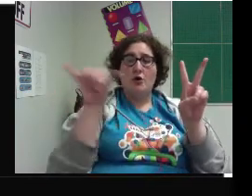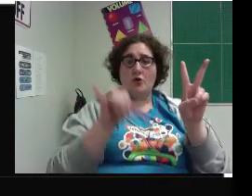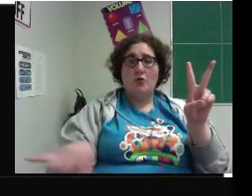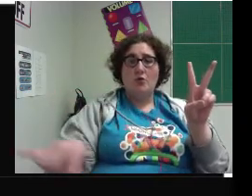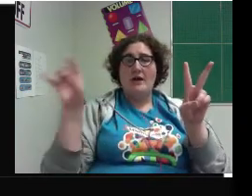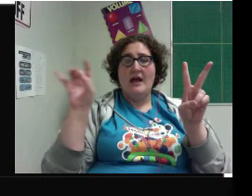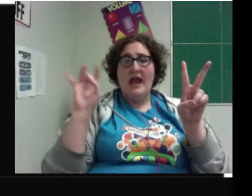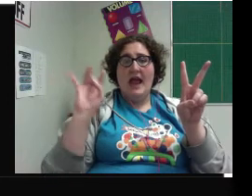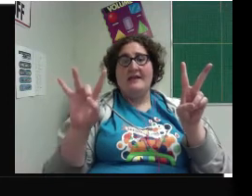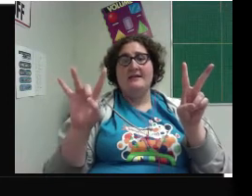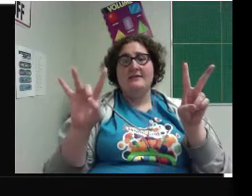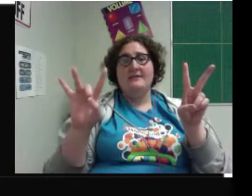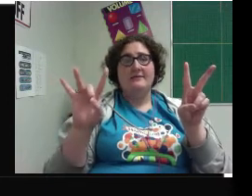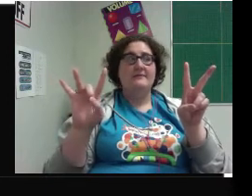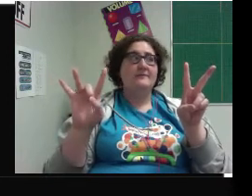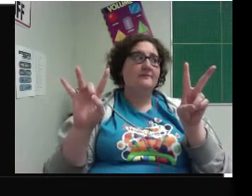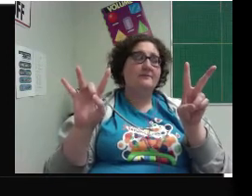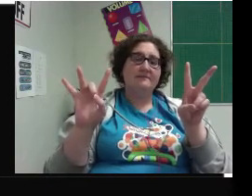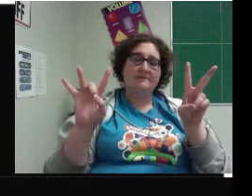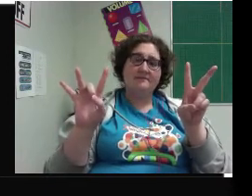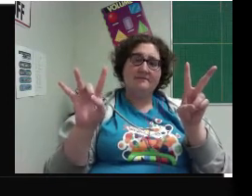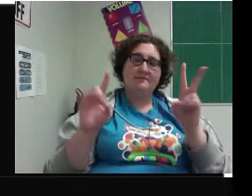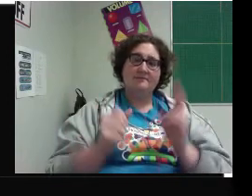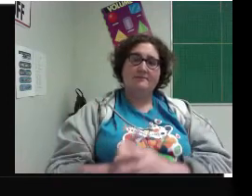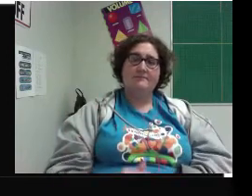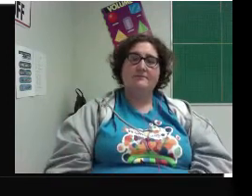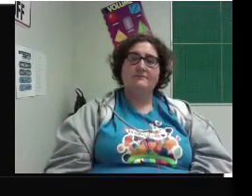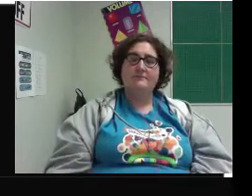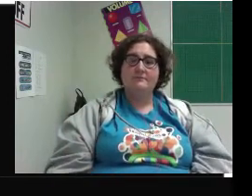is congruent to angle 8.